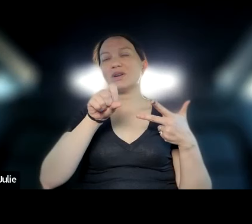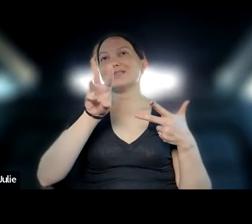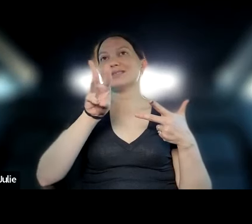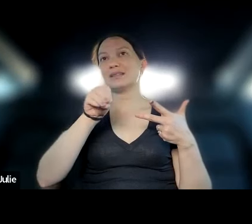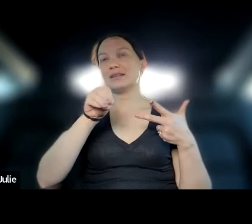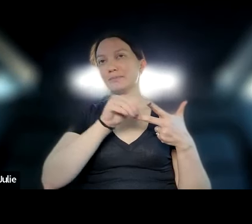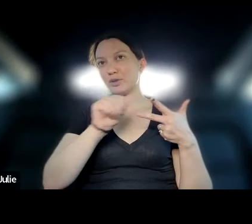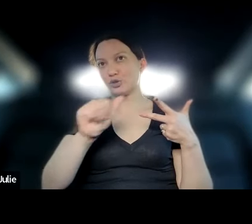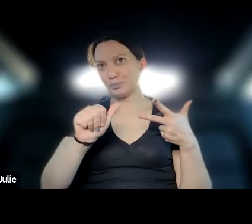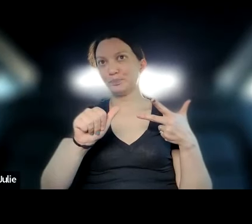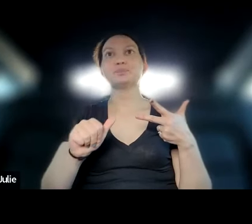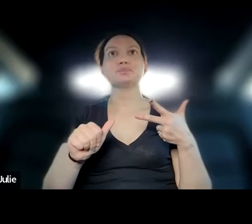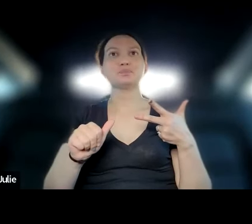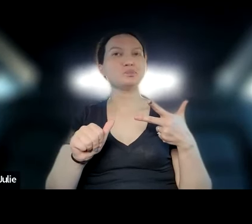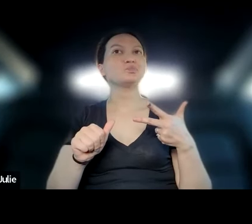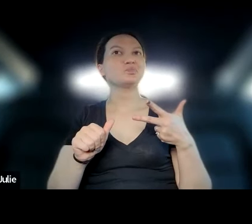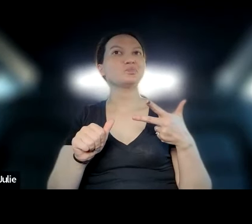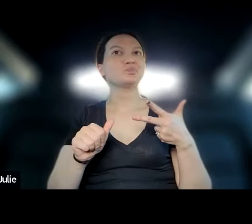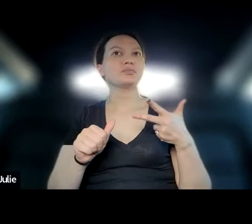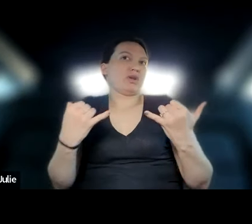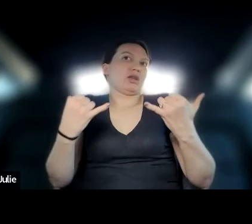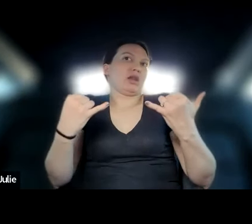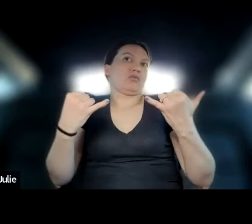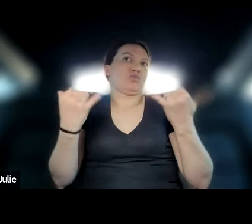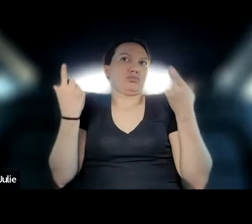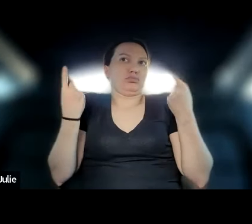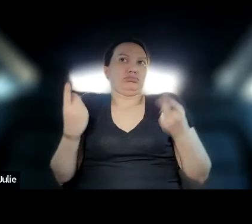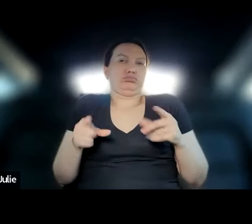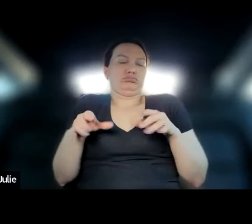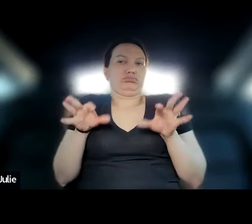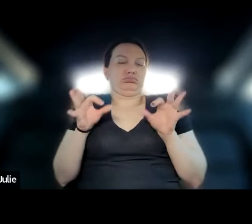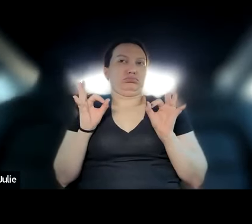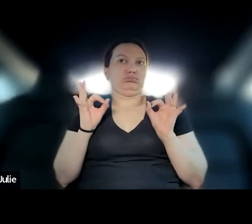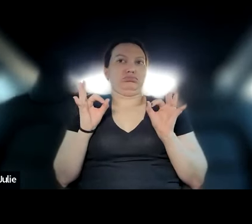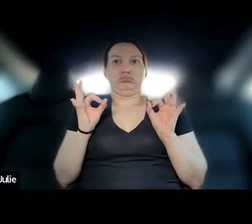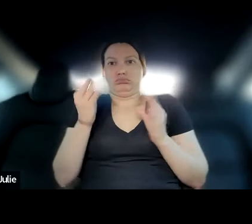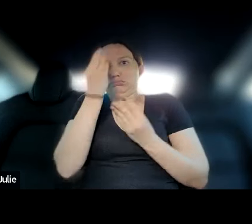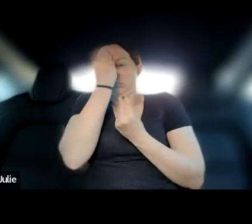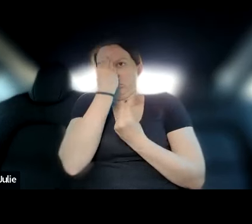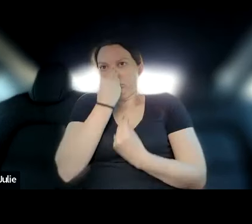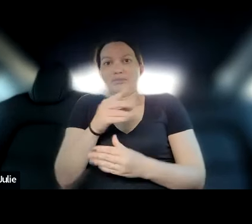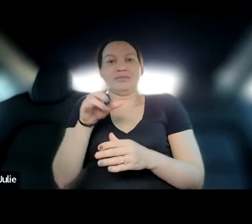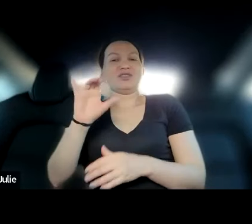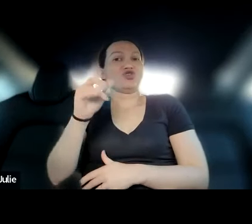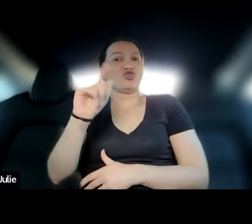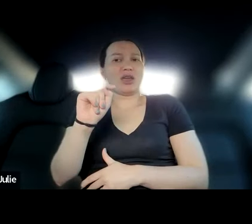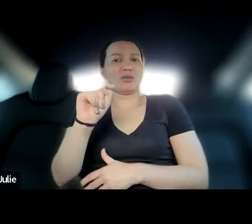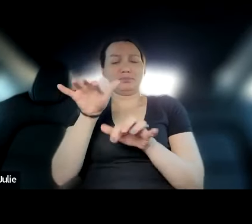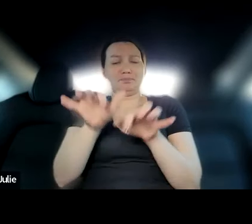$1,160. And that's as of today. I'm going to drop into the chat